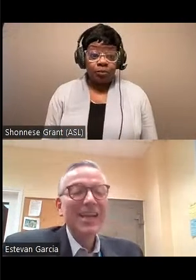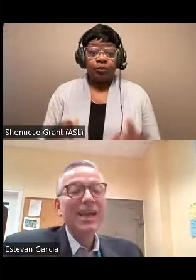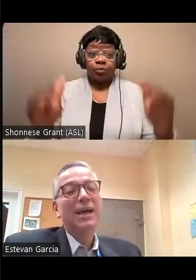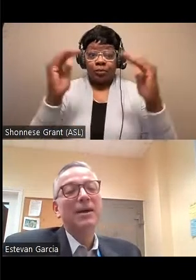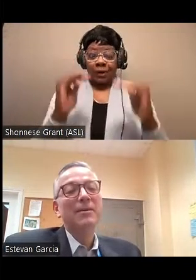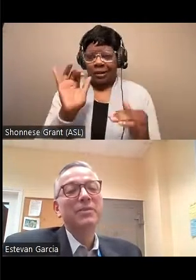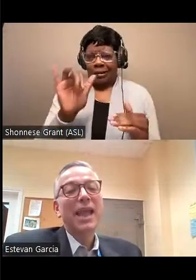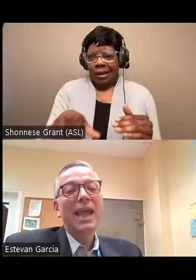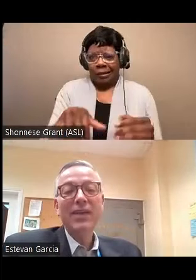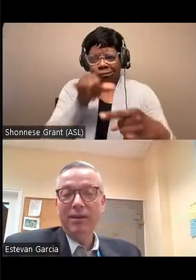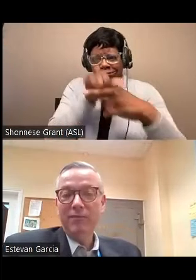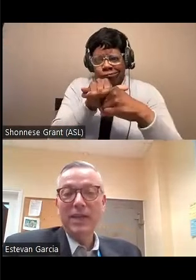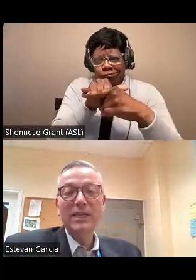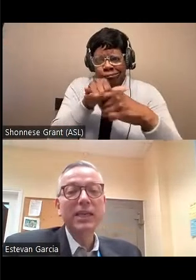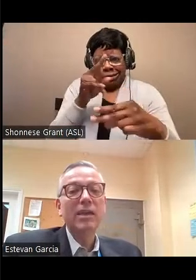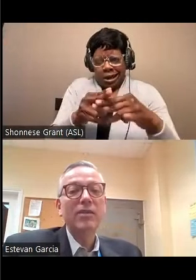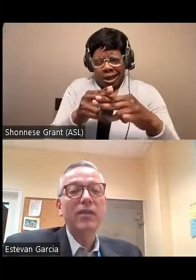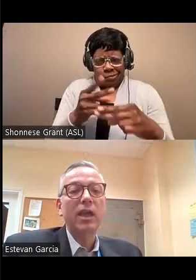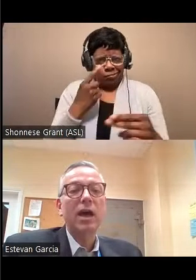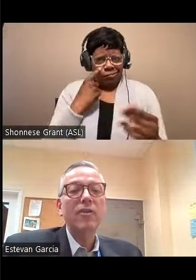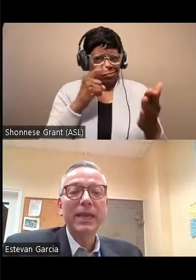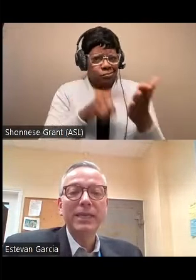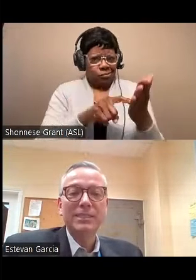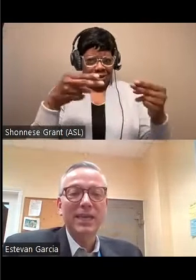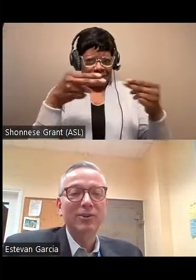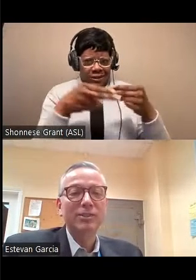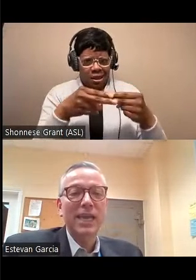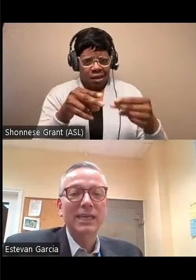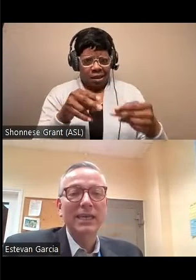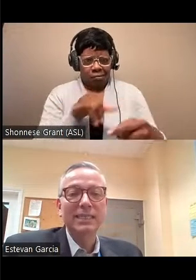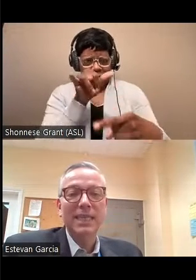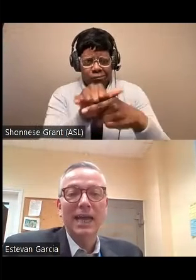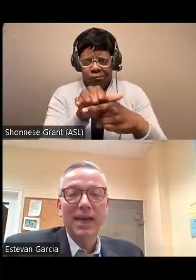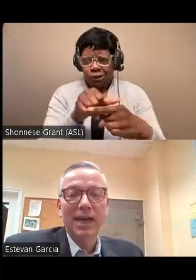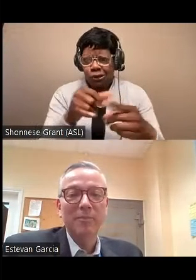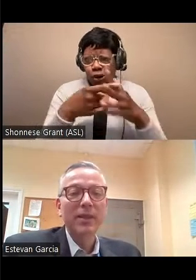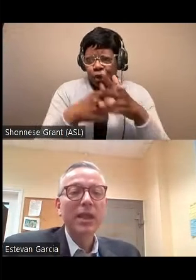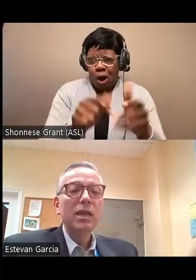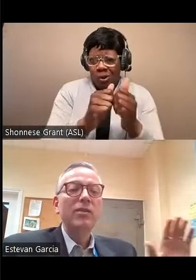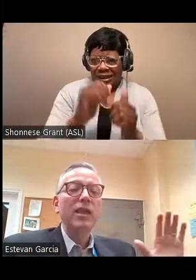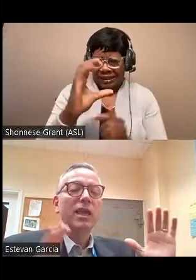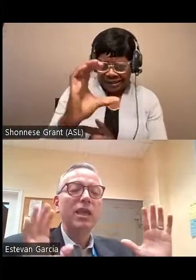infection. And then finally, the other piece to understand is that